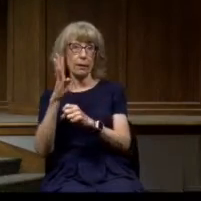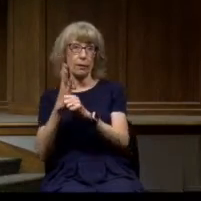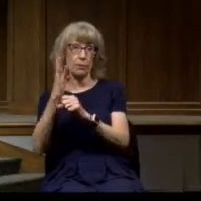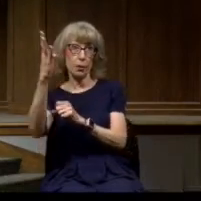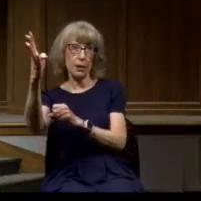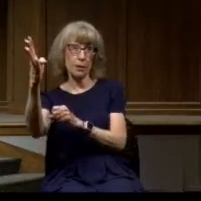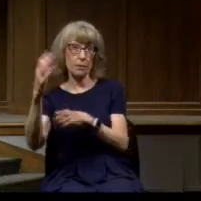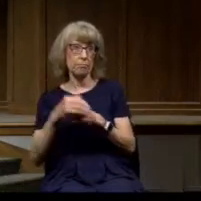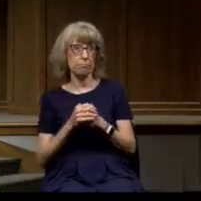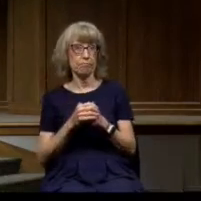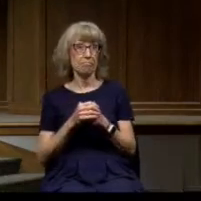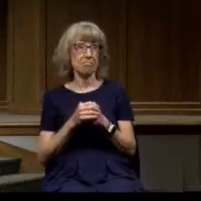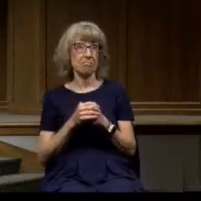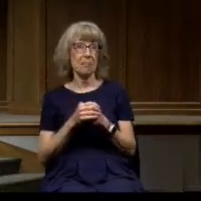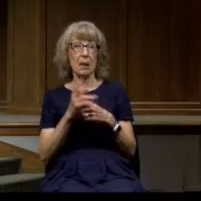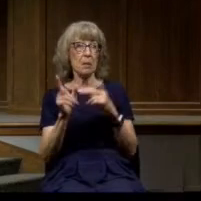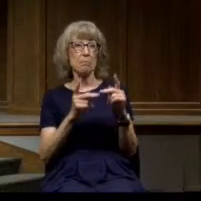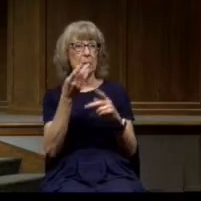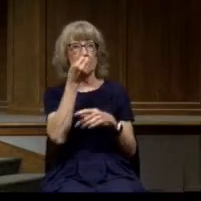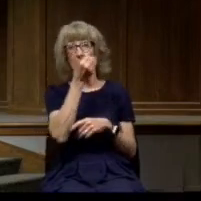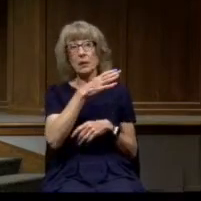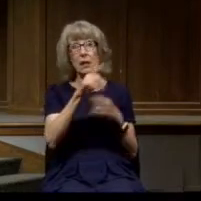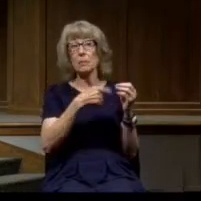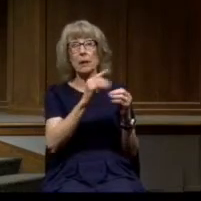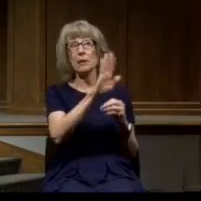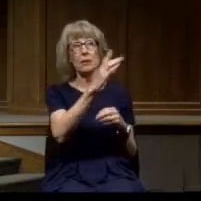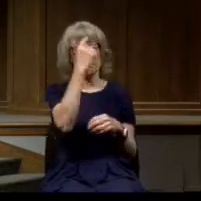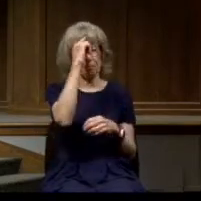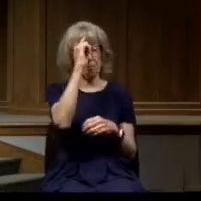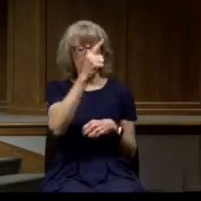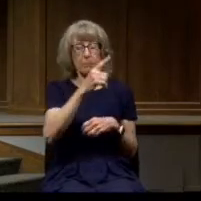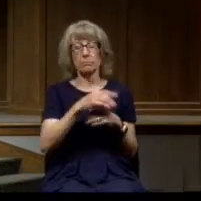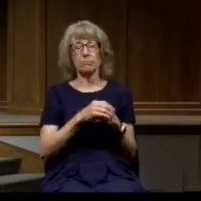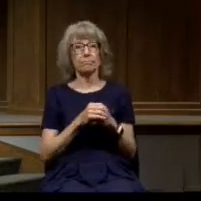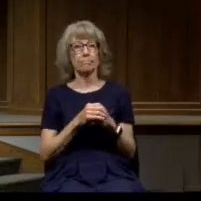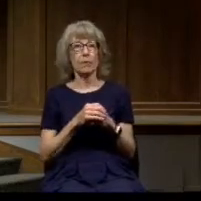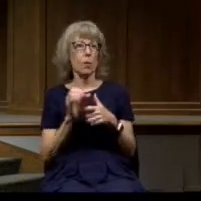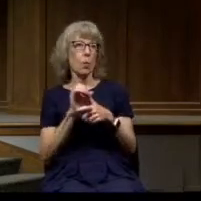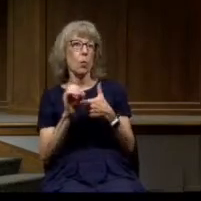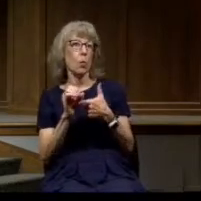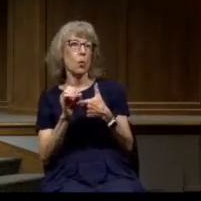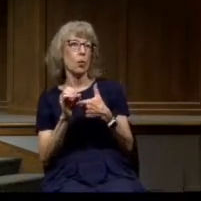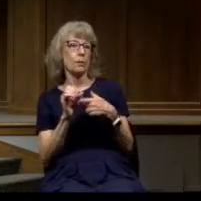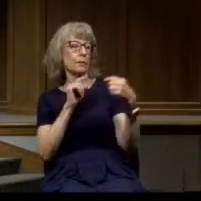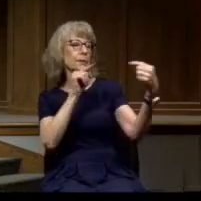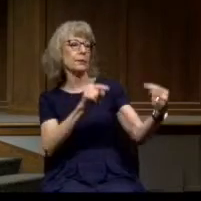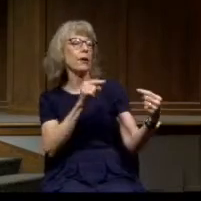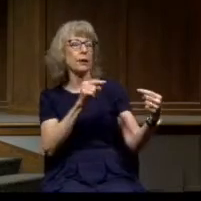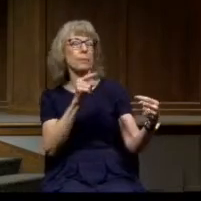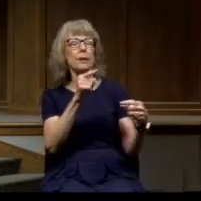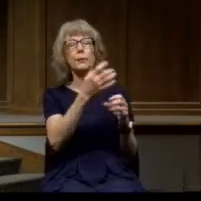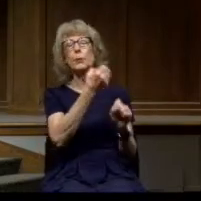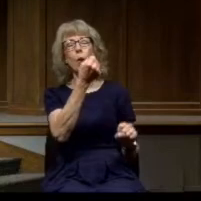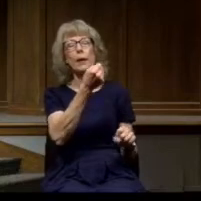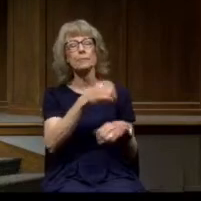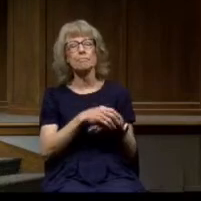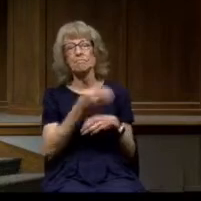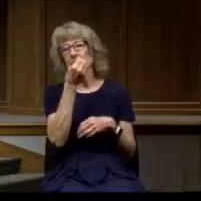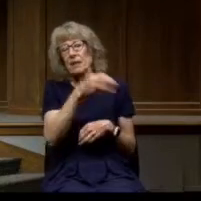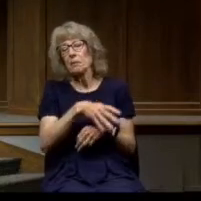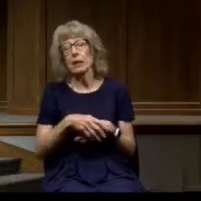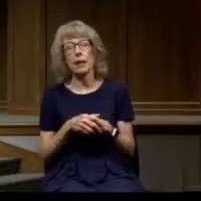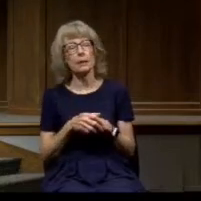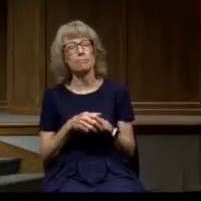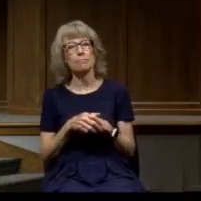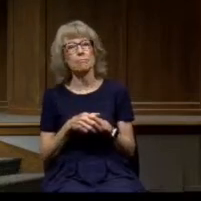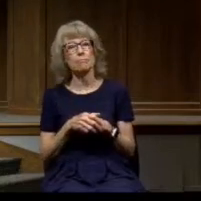were. No one's going to care if you destroyed so-and-so in some argument. No one's going to care that you posted